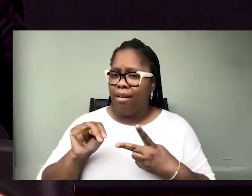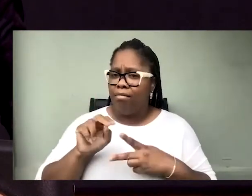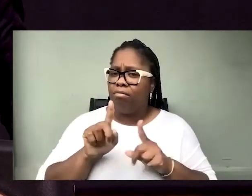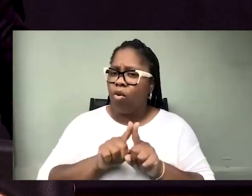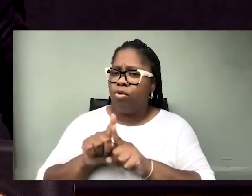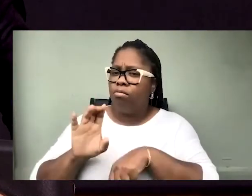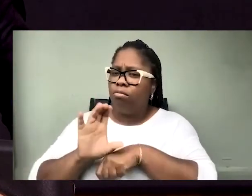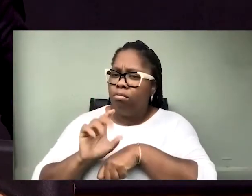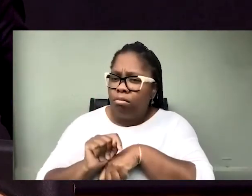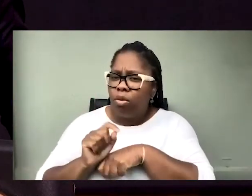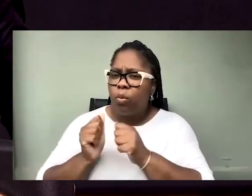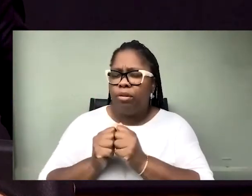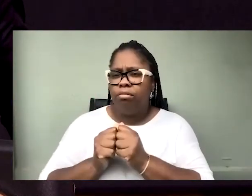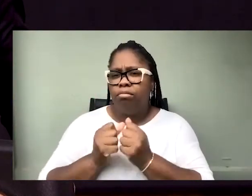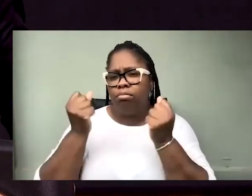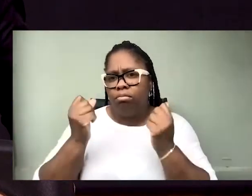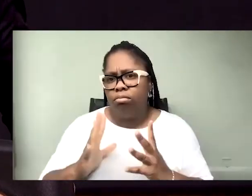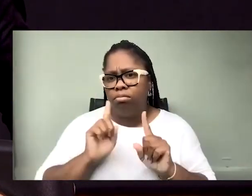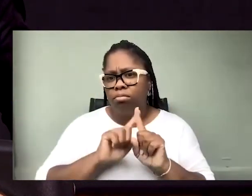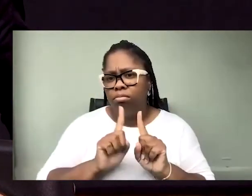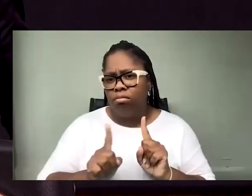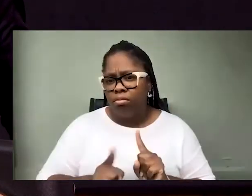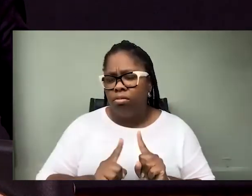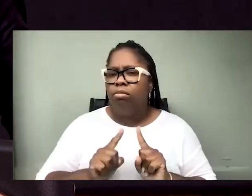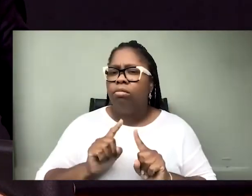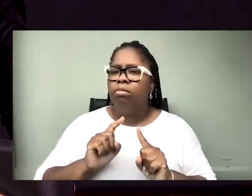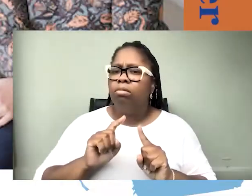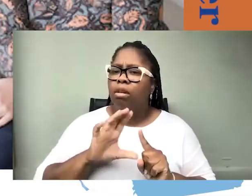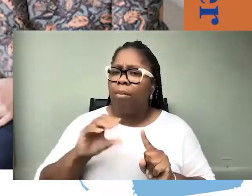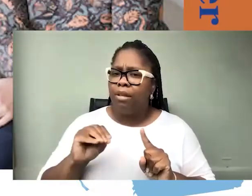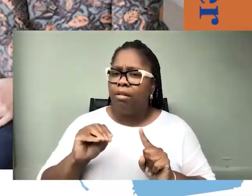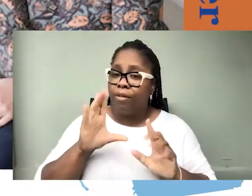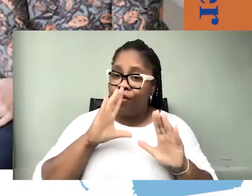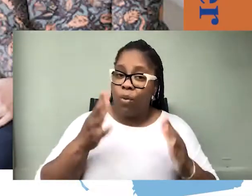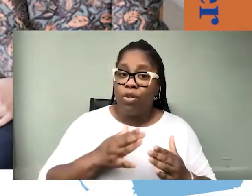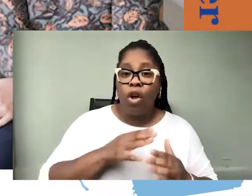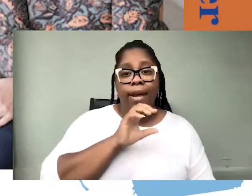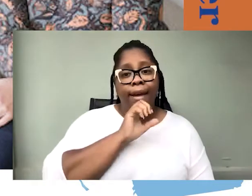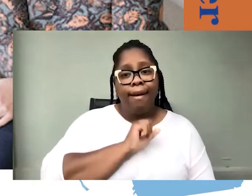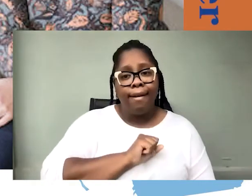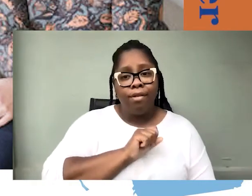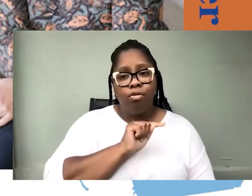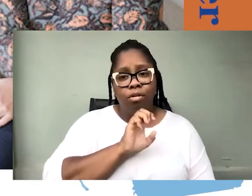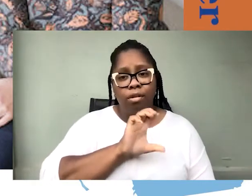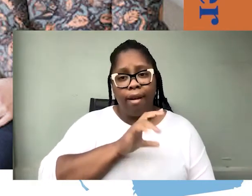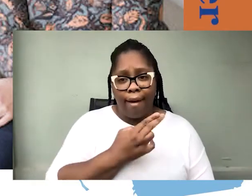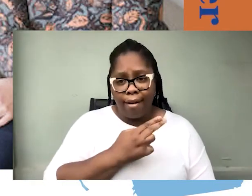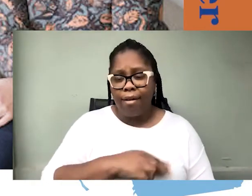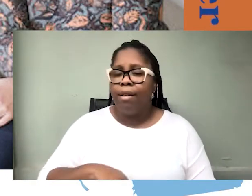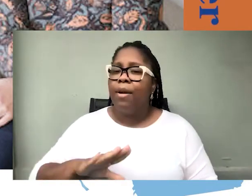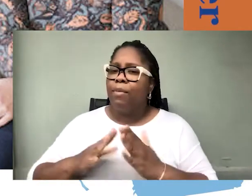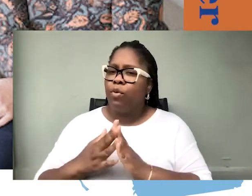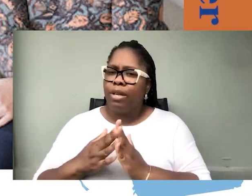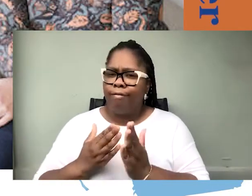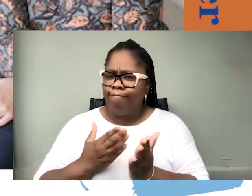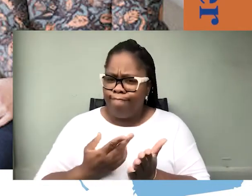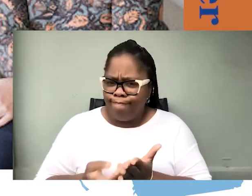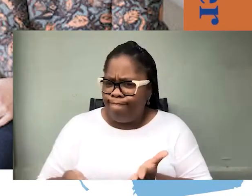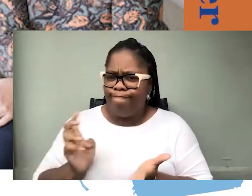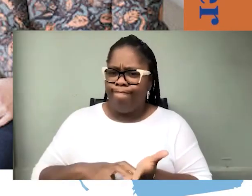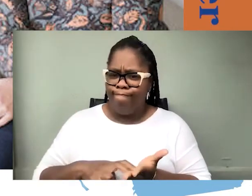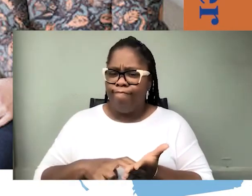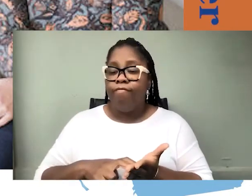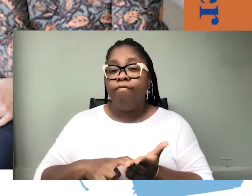number of companies focused on age tech and community resilience. Ellen resides in Orange County, California with